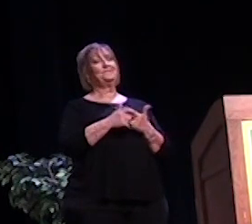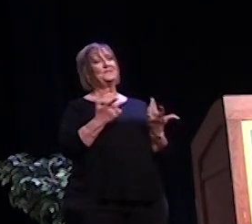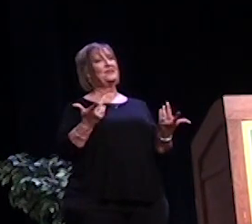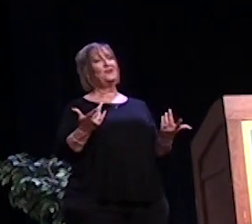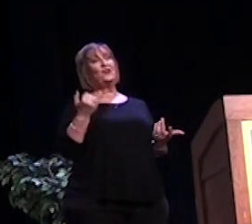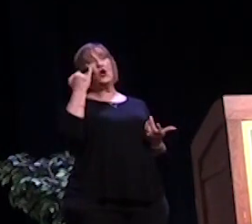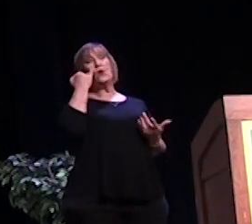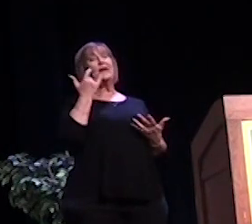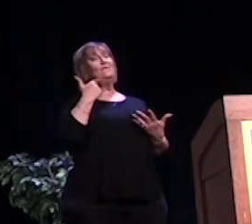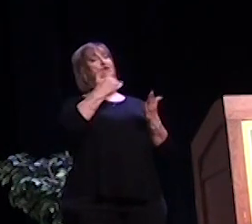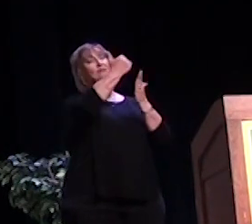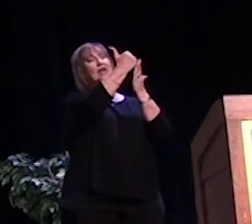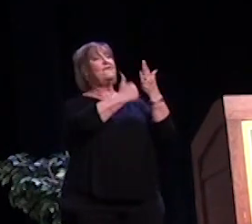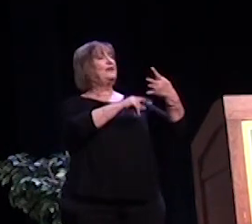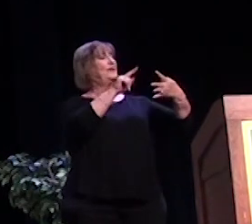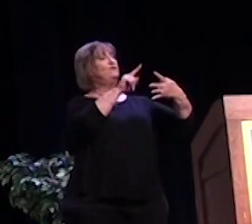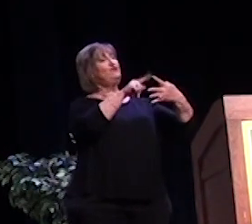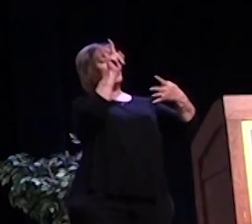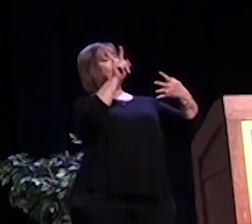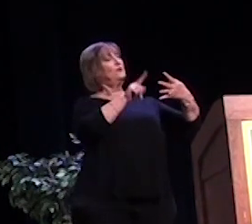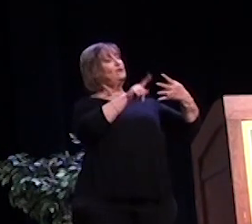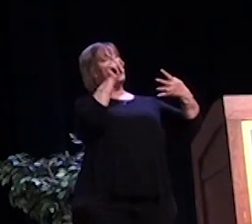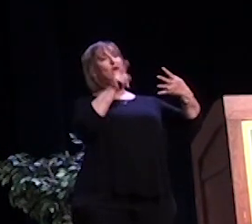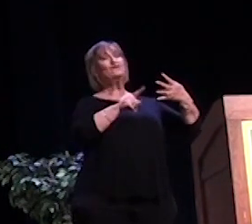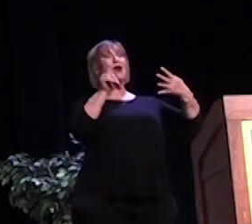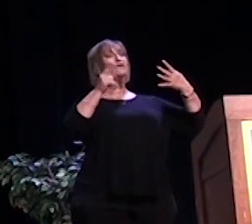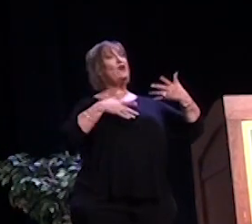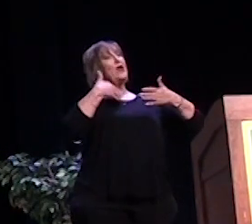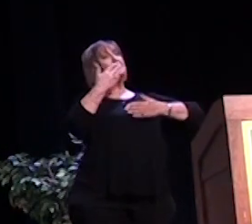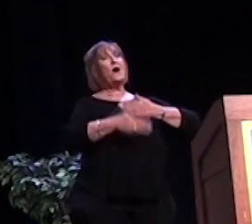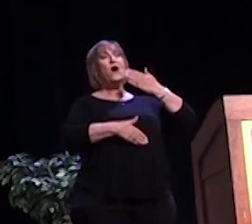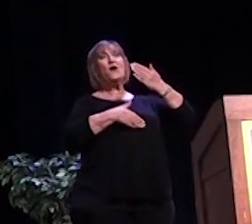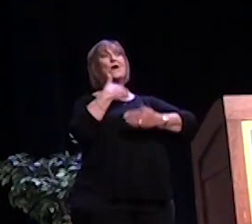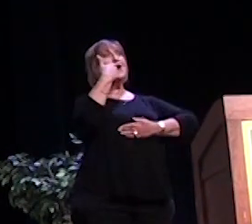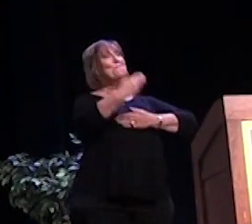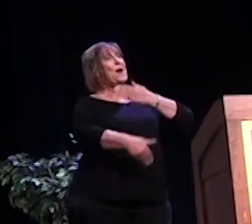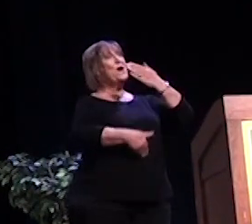typical, if you're just checking the box, you're going to hit a hurdle right away. You're going to say, oh,